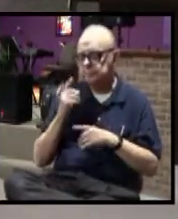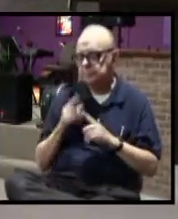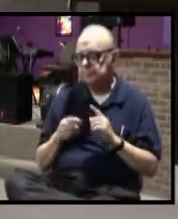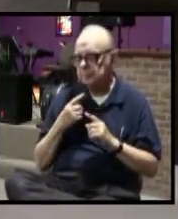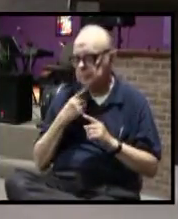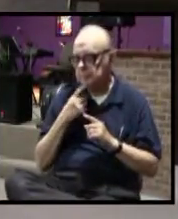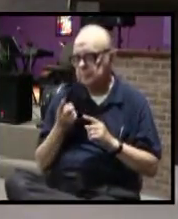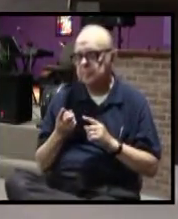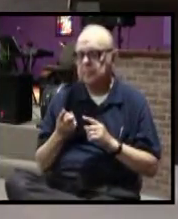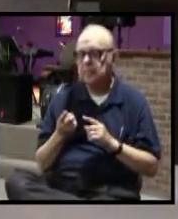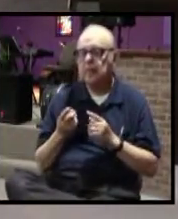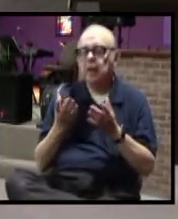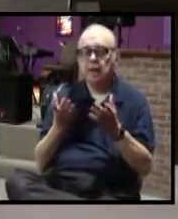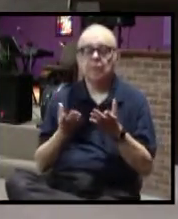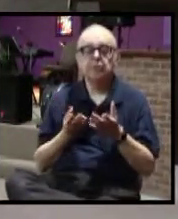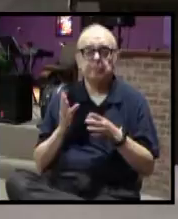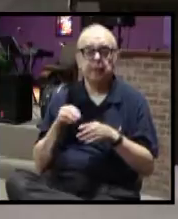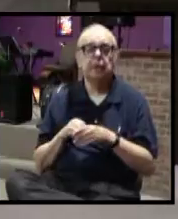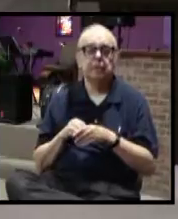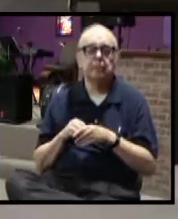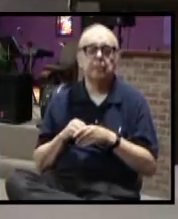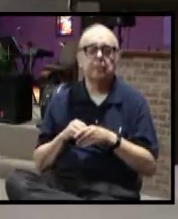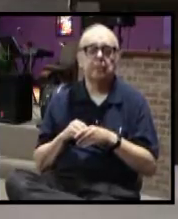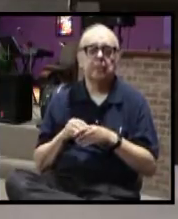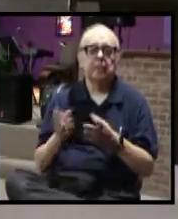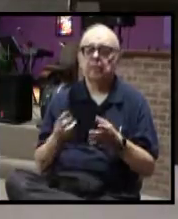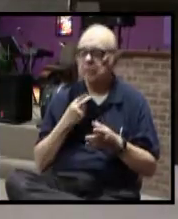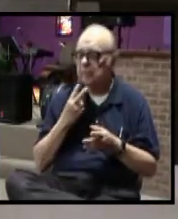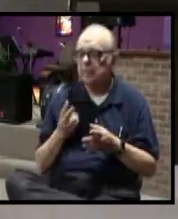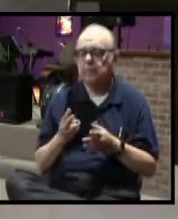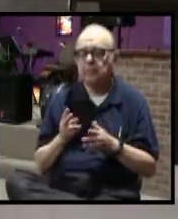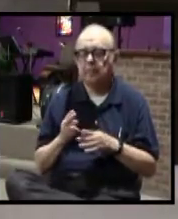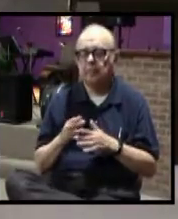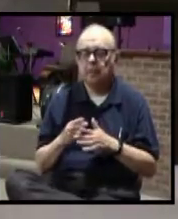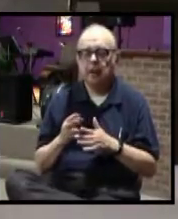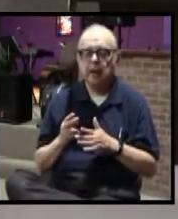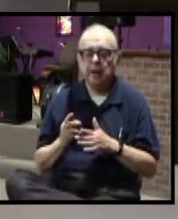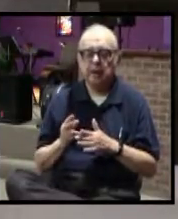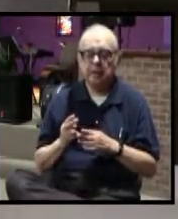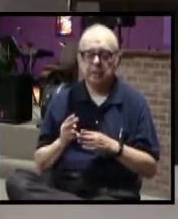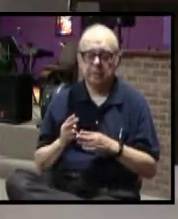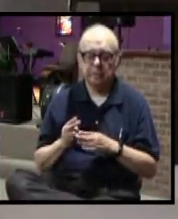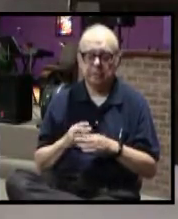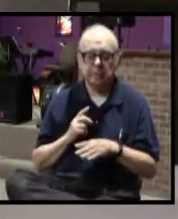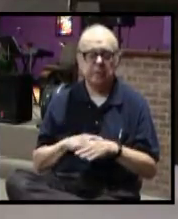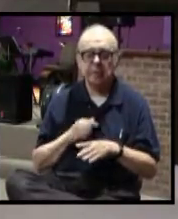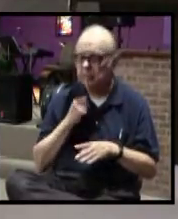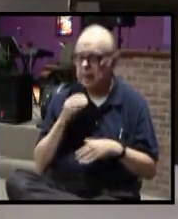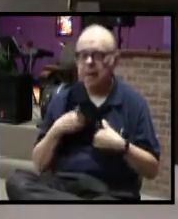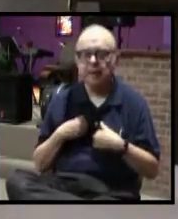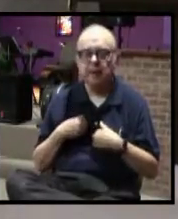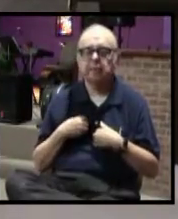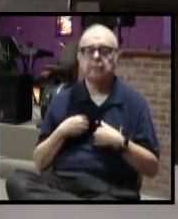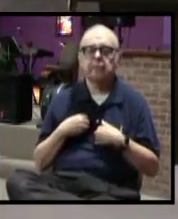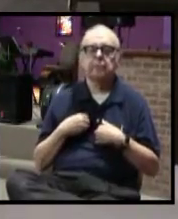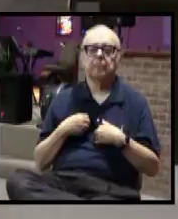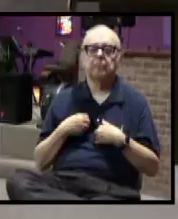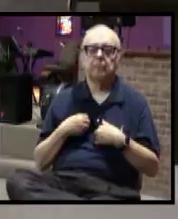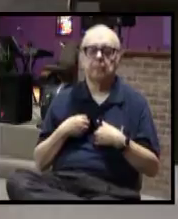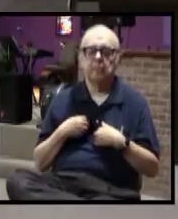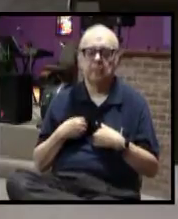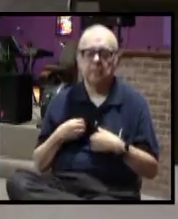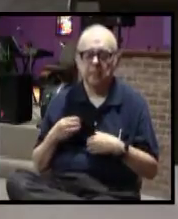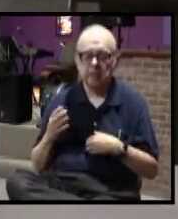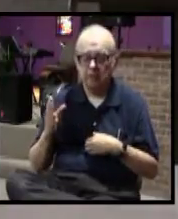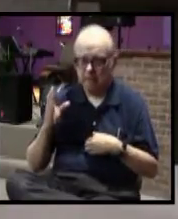he can't say it, he wants to be included. He wants a voice that at the moment he doesn't have, and he needs to find his